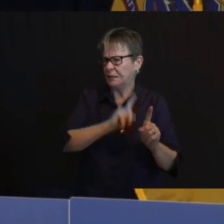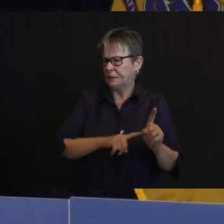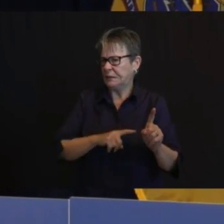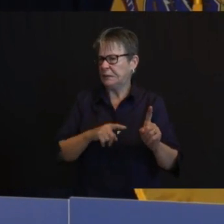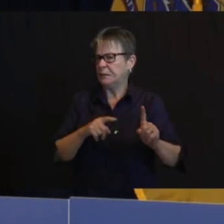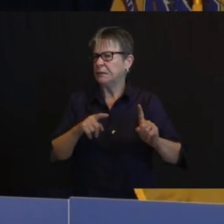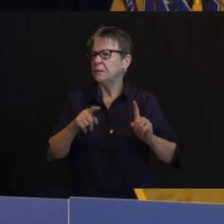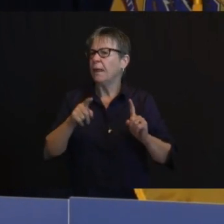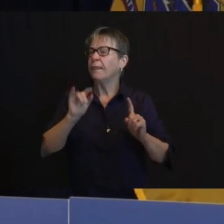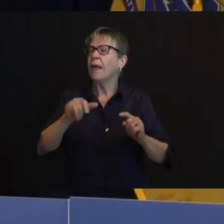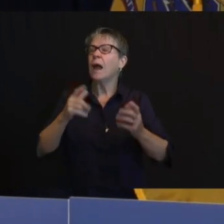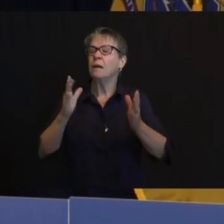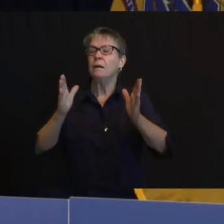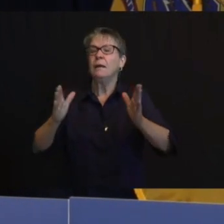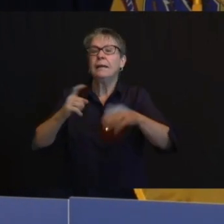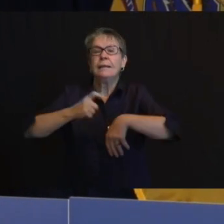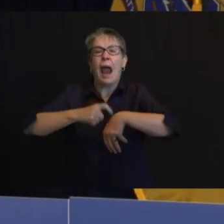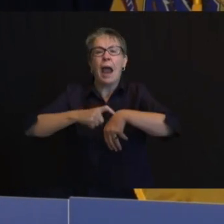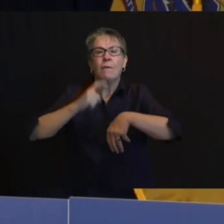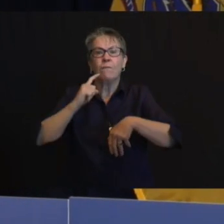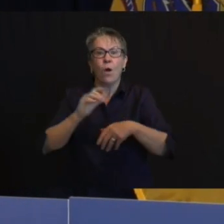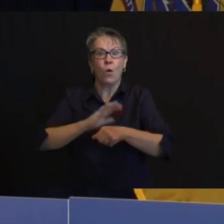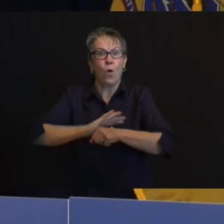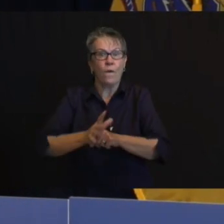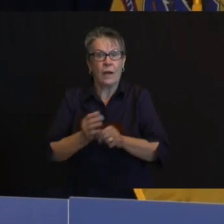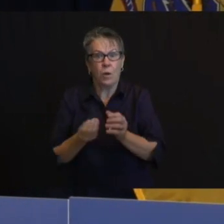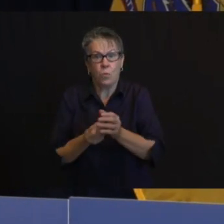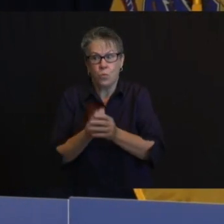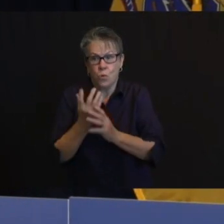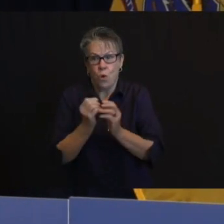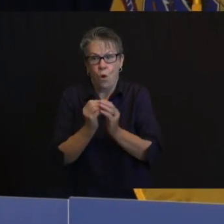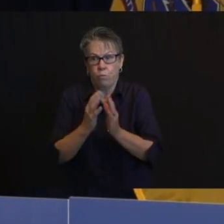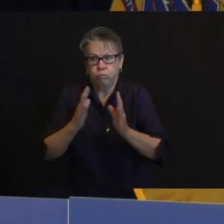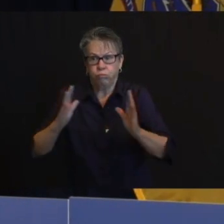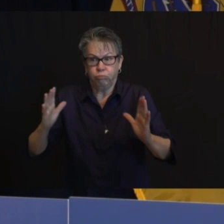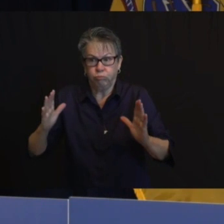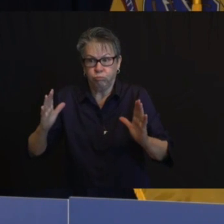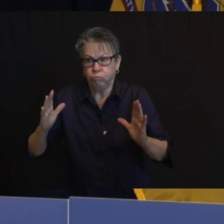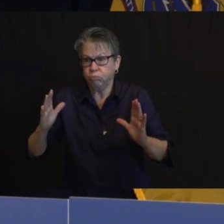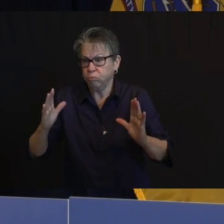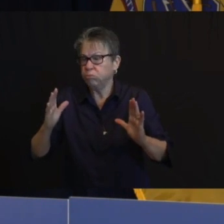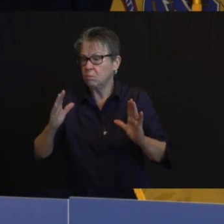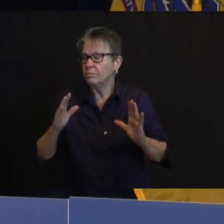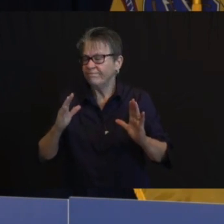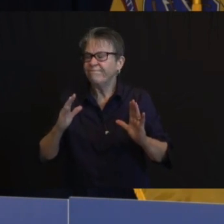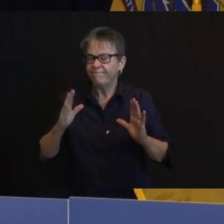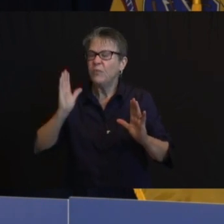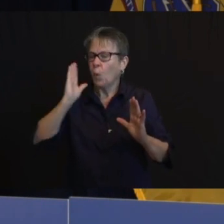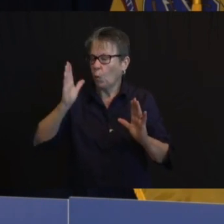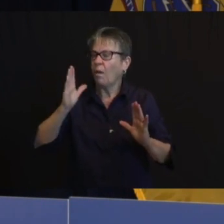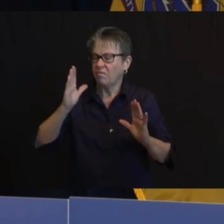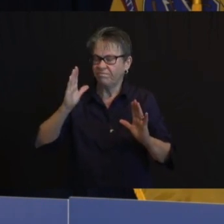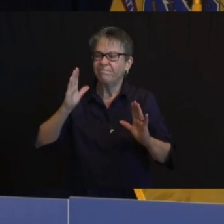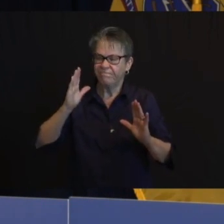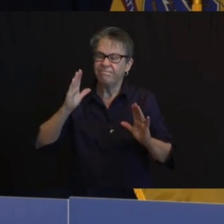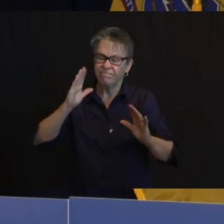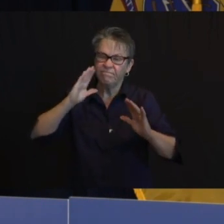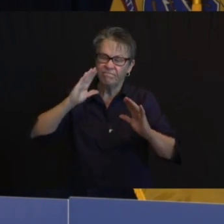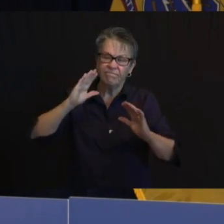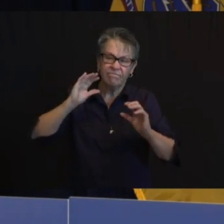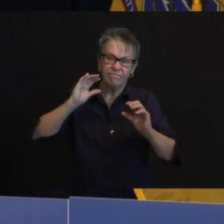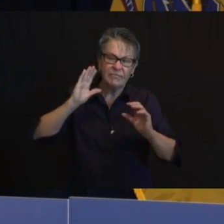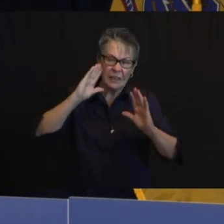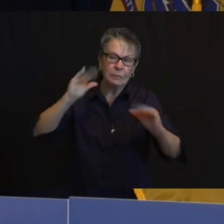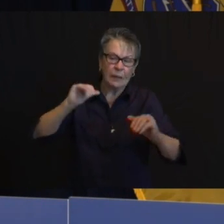So yes, 5 to 7 days after would be when we begin to expect to see an increase of cases if we do see them, and